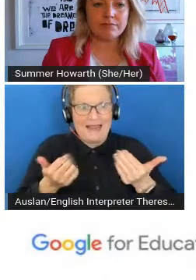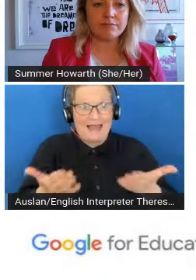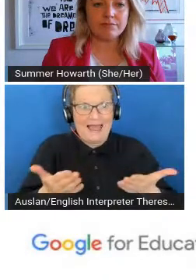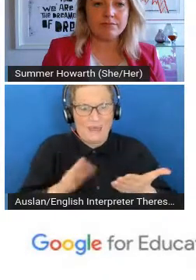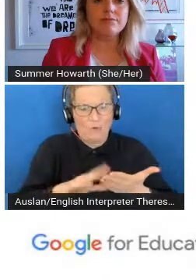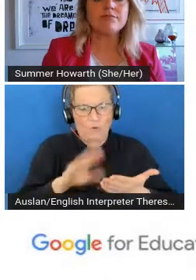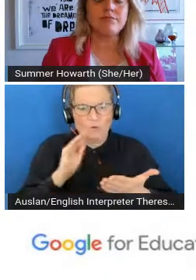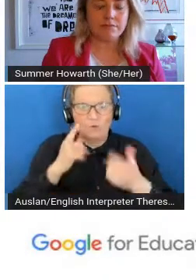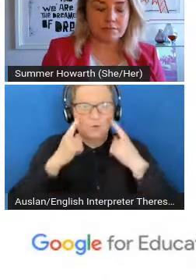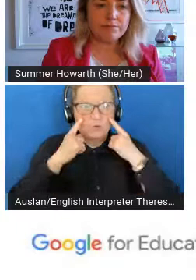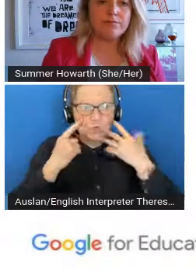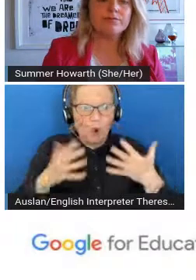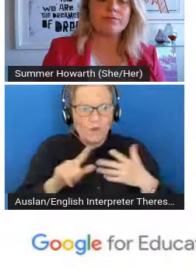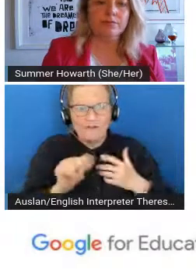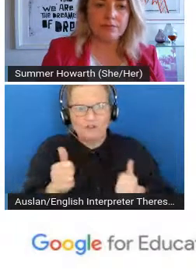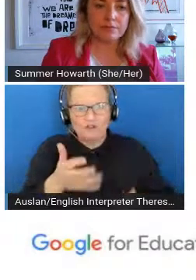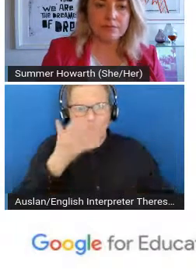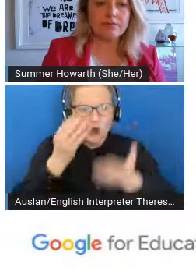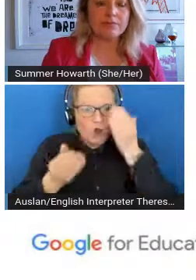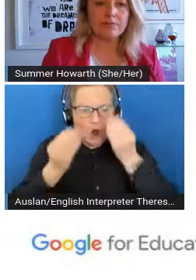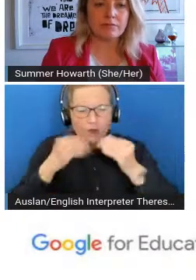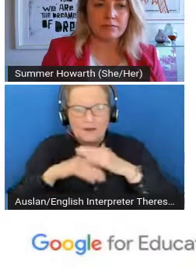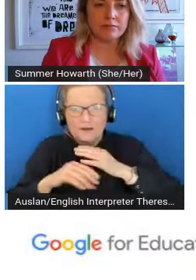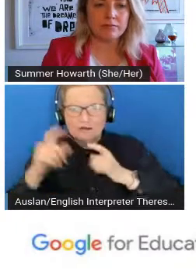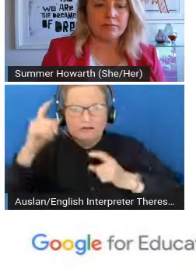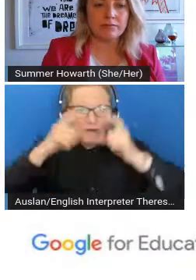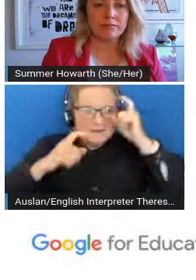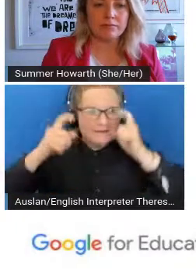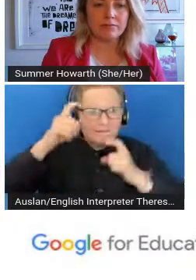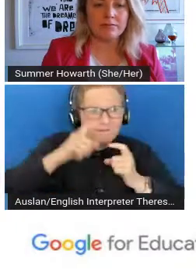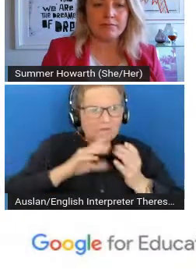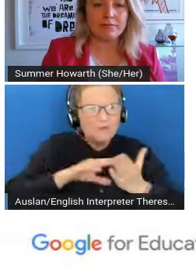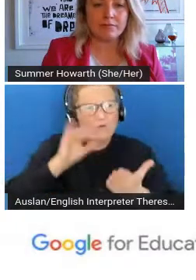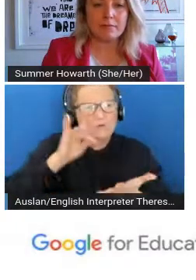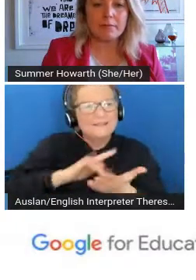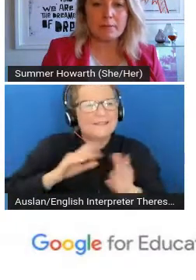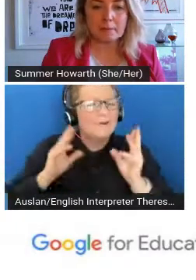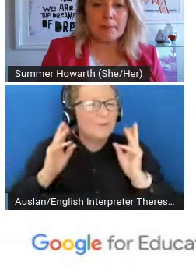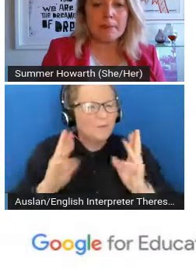they've learned, but in a creative and sort of student-centered way?